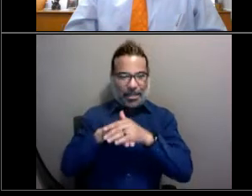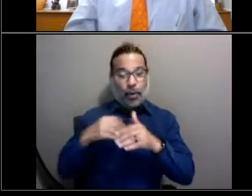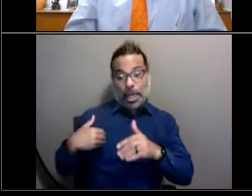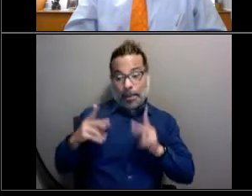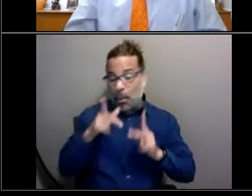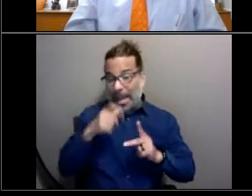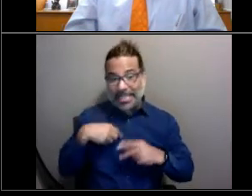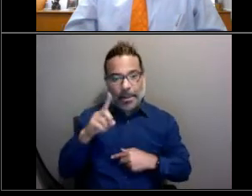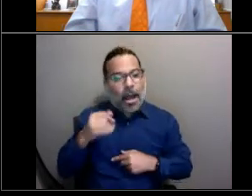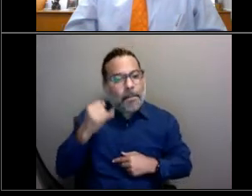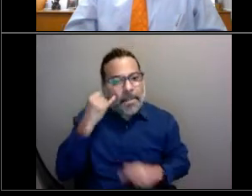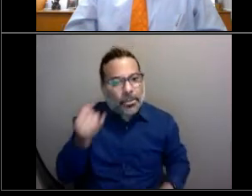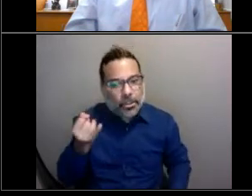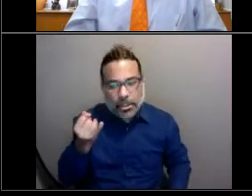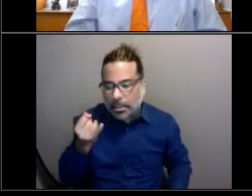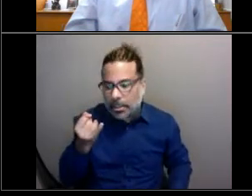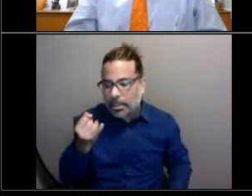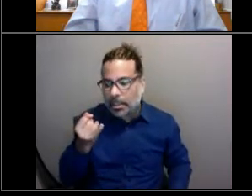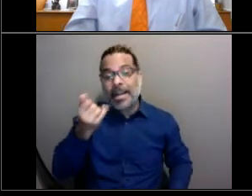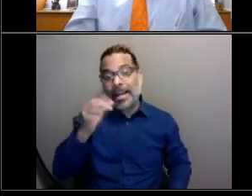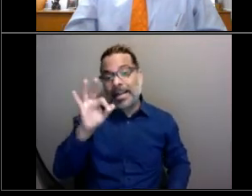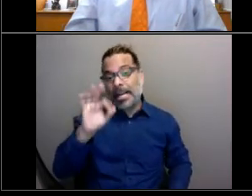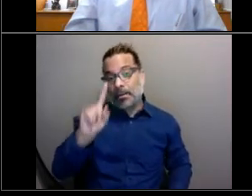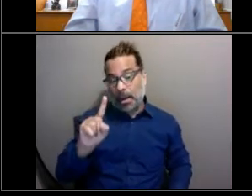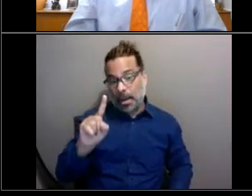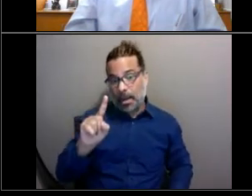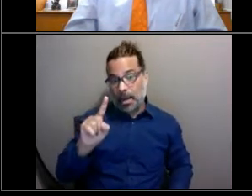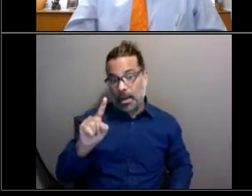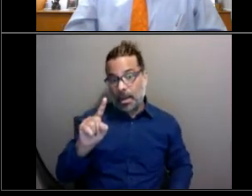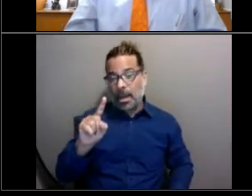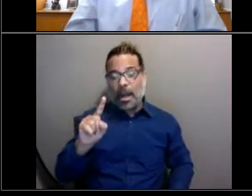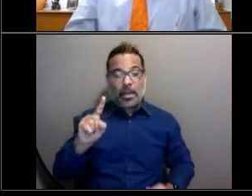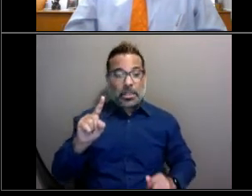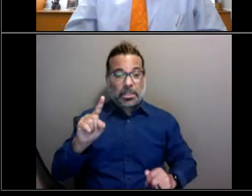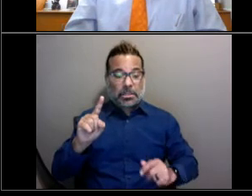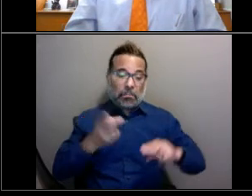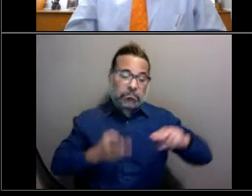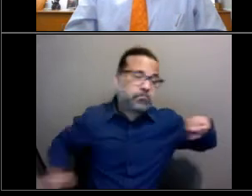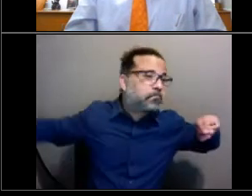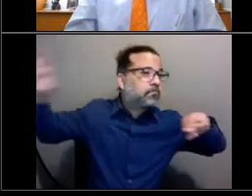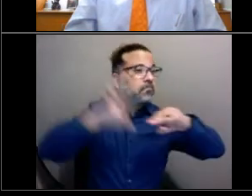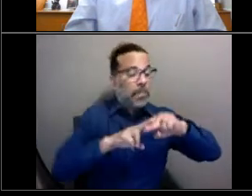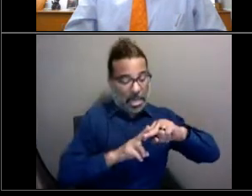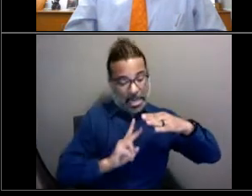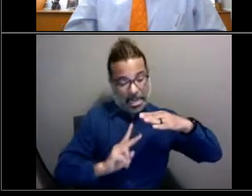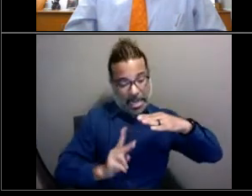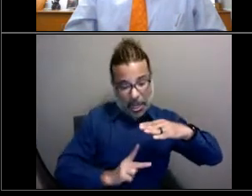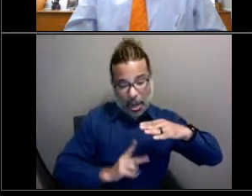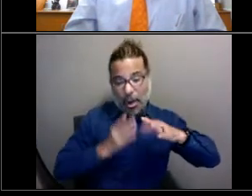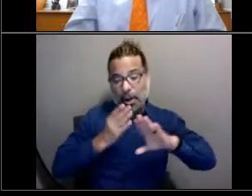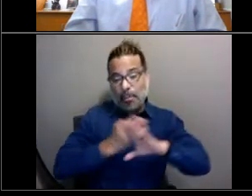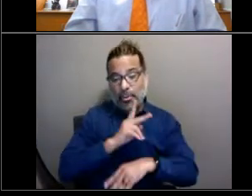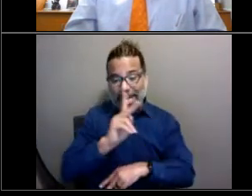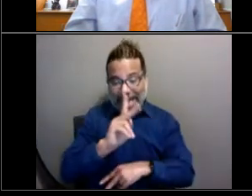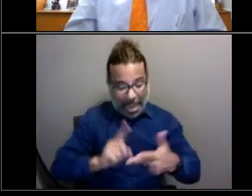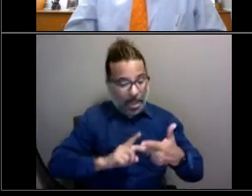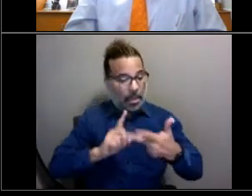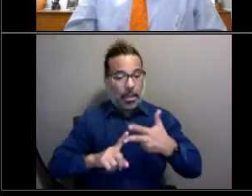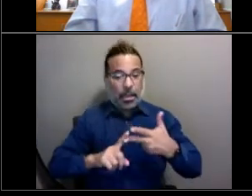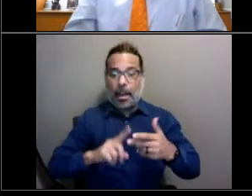disabilities, just imagine in 1991, a surge of kindergartners, pre-Kers, first graders, second graders with disabilities. They